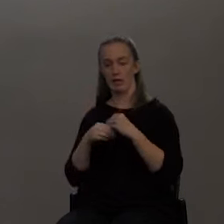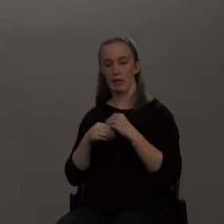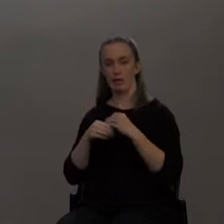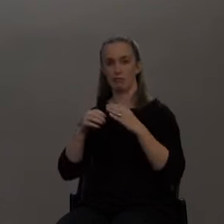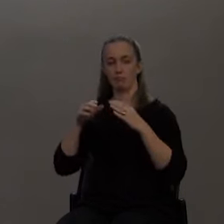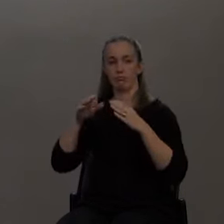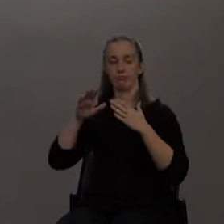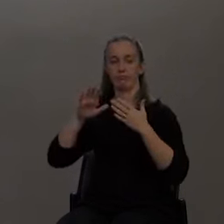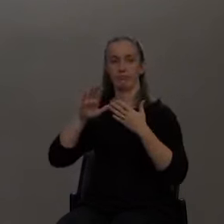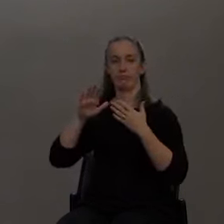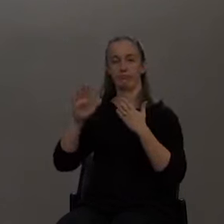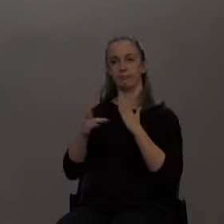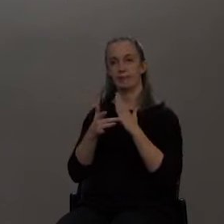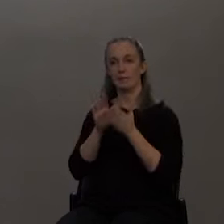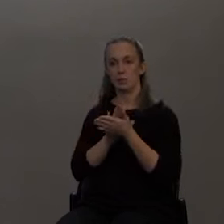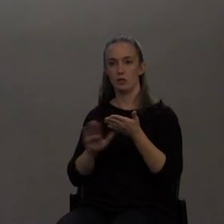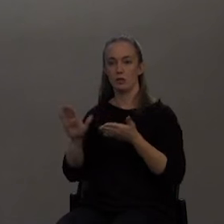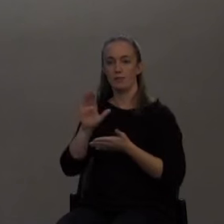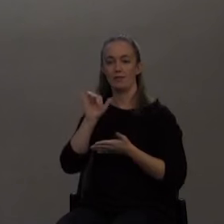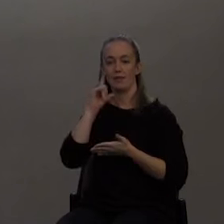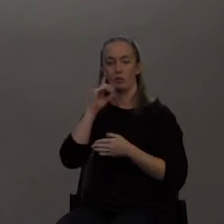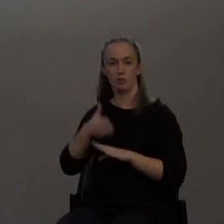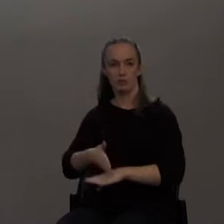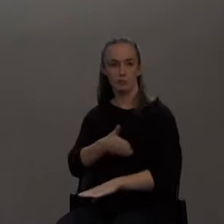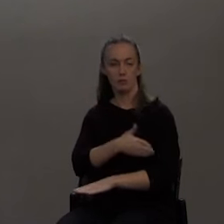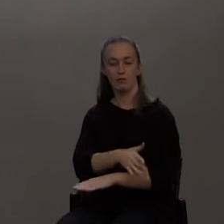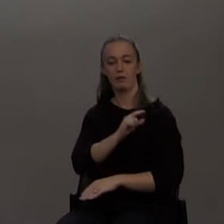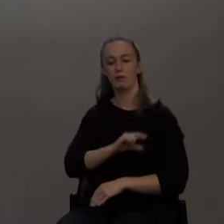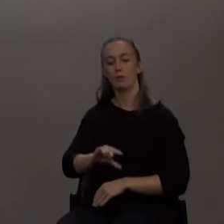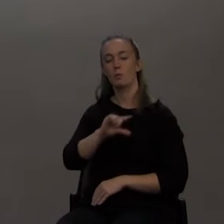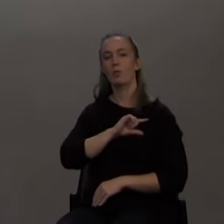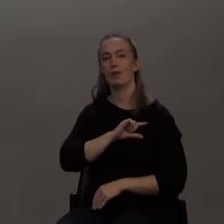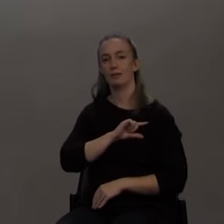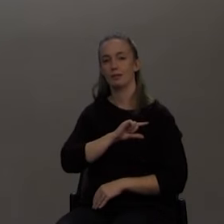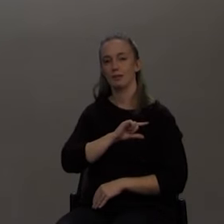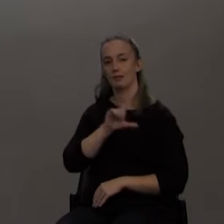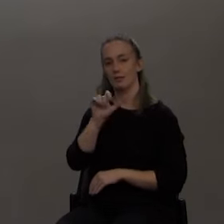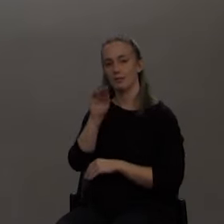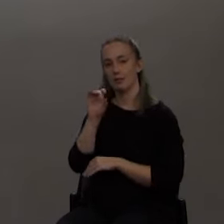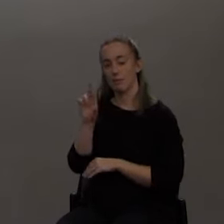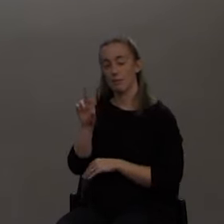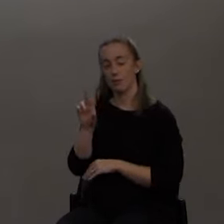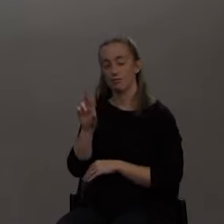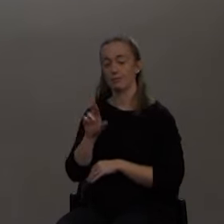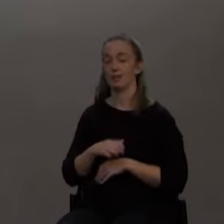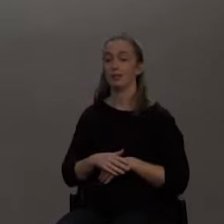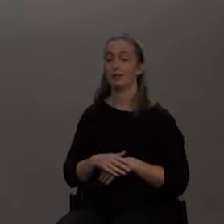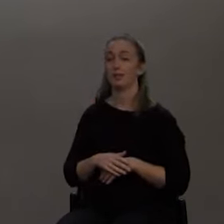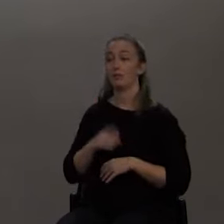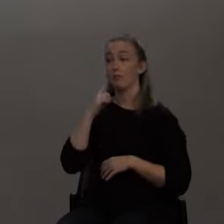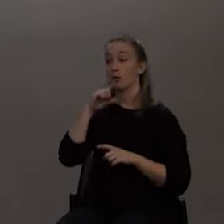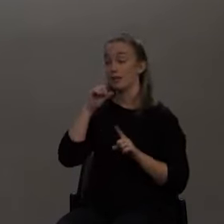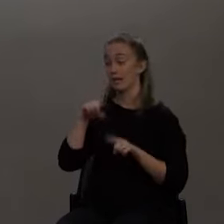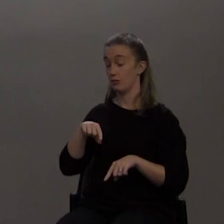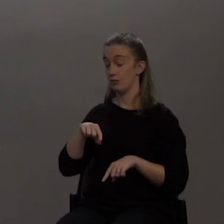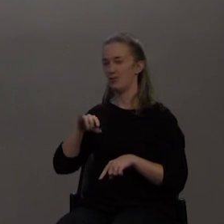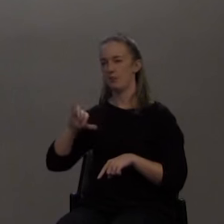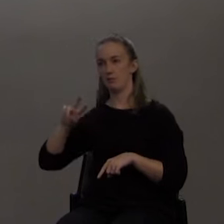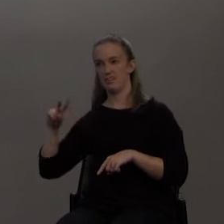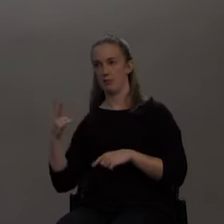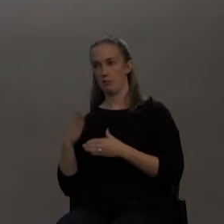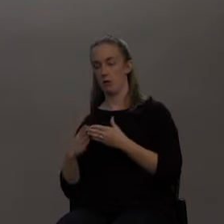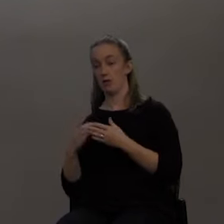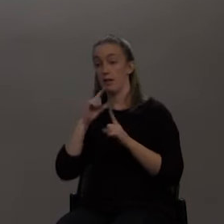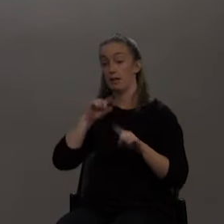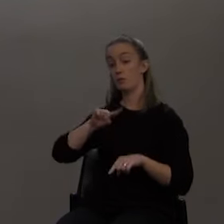labor. And that's just to meet the existing needs that we have, to be honest with you. But to answer the second part of your, or really that was the second part, your first part of your question